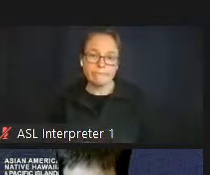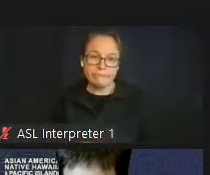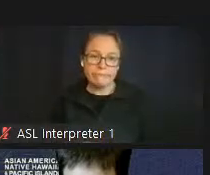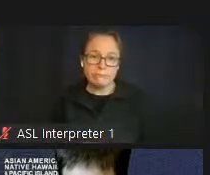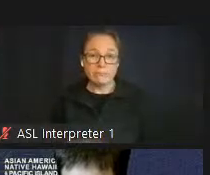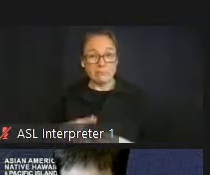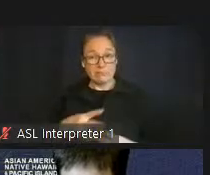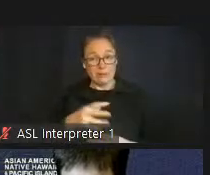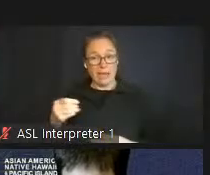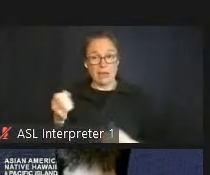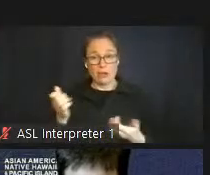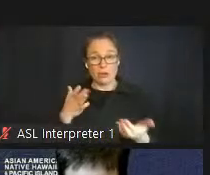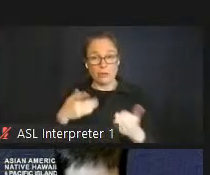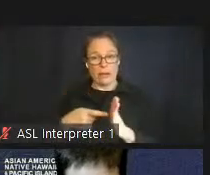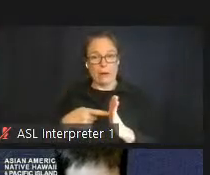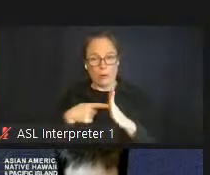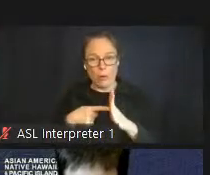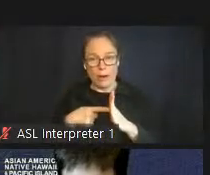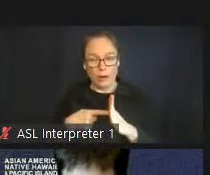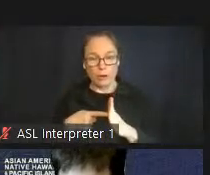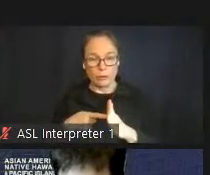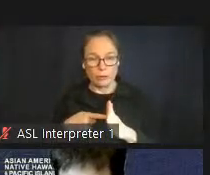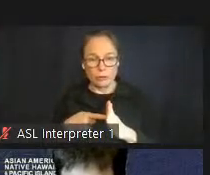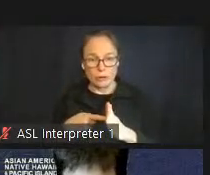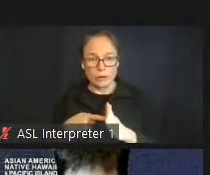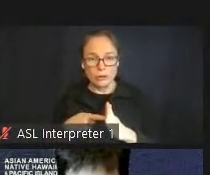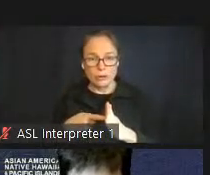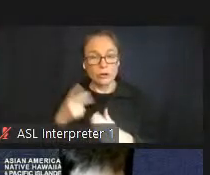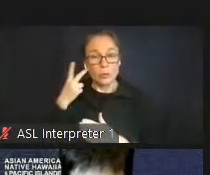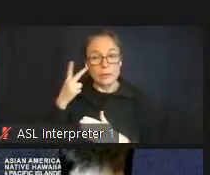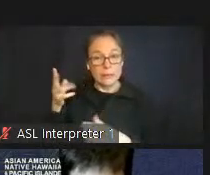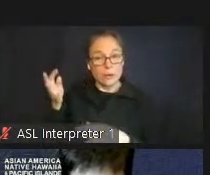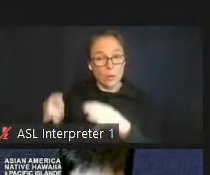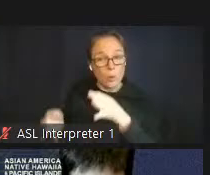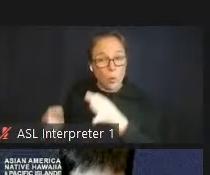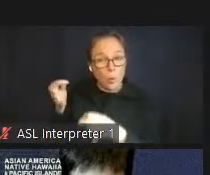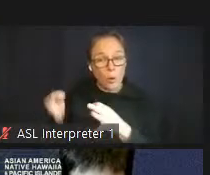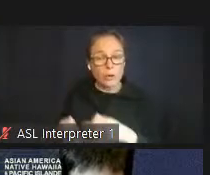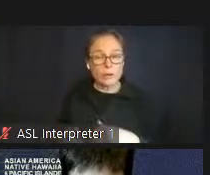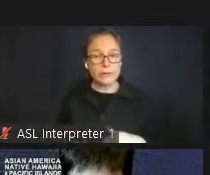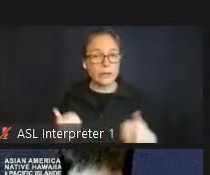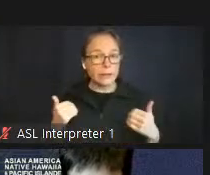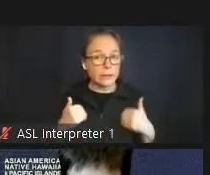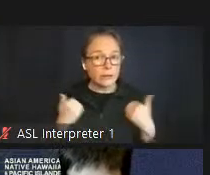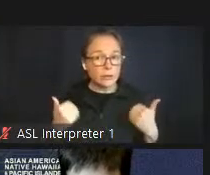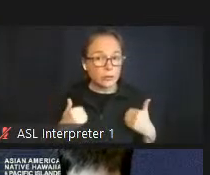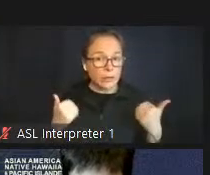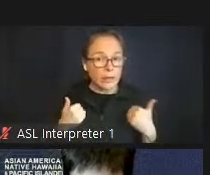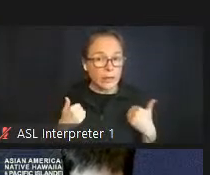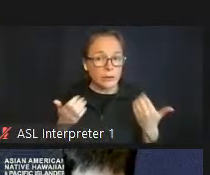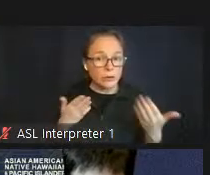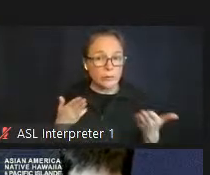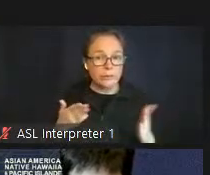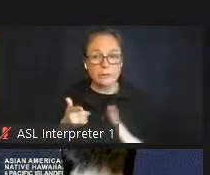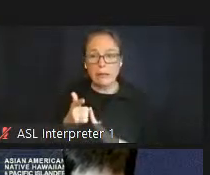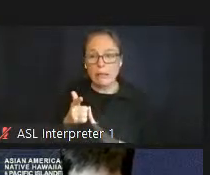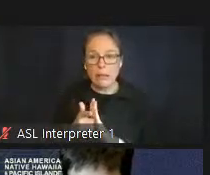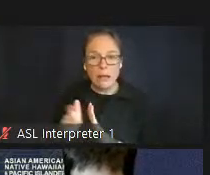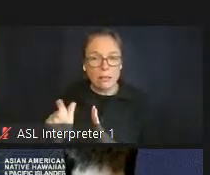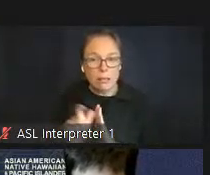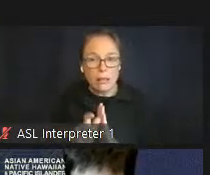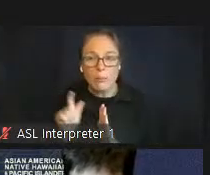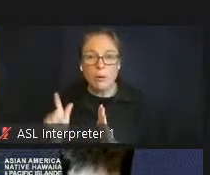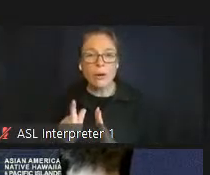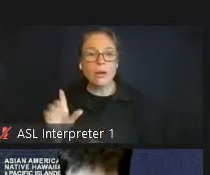on us. And so when you look at our justice court, our juvenile services, our law library, our